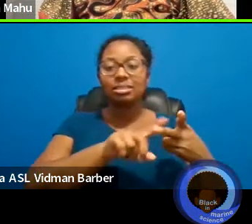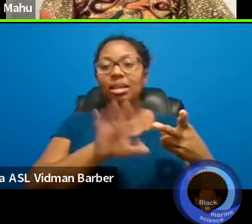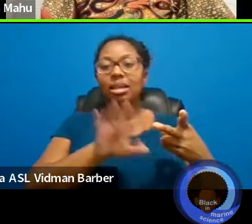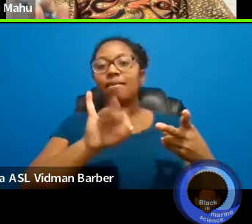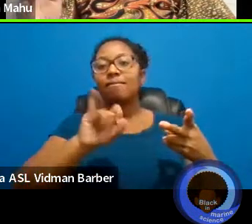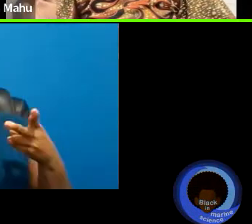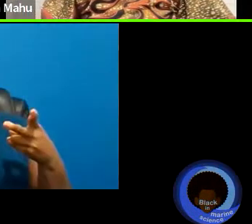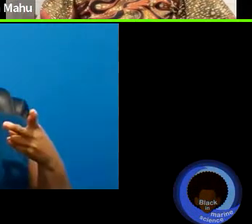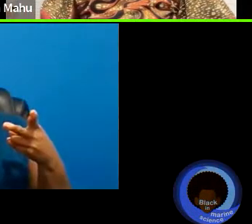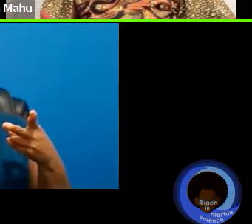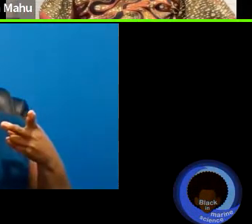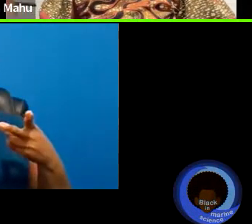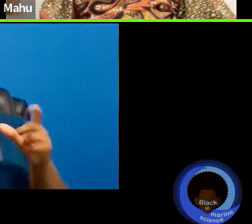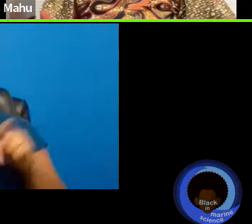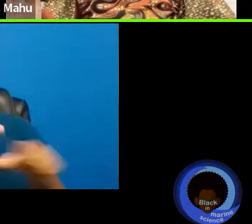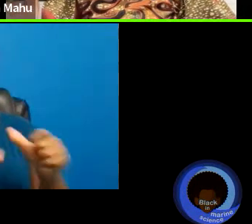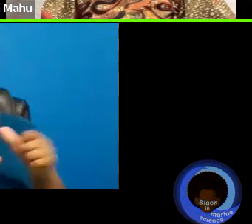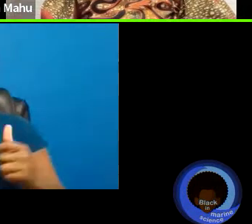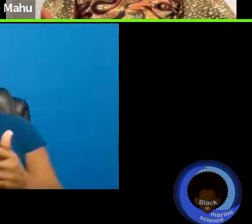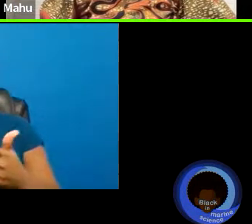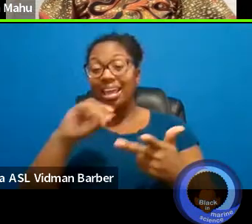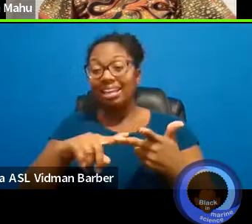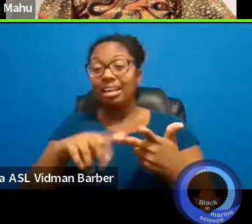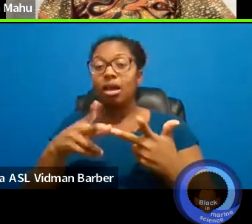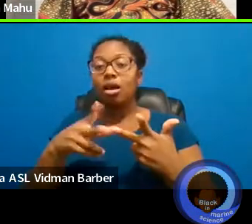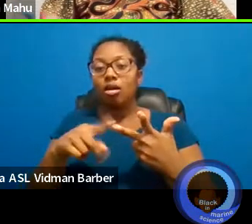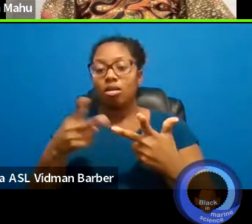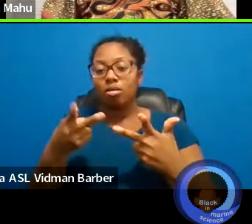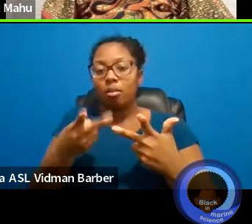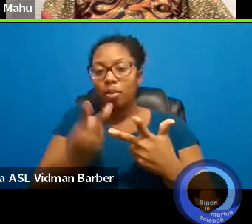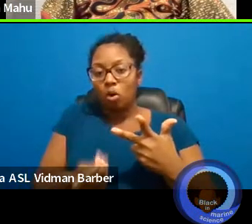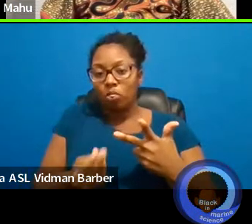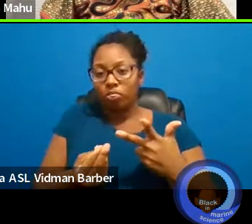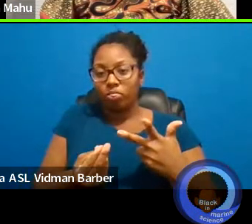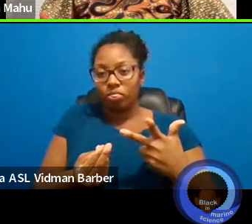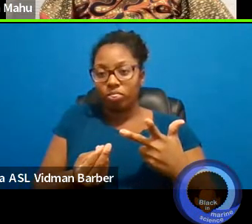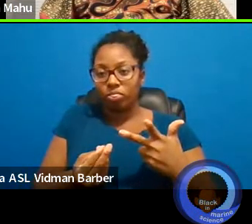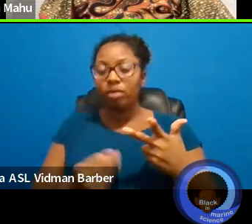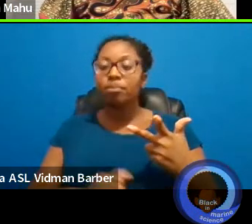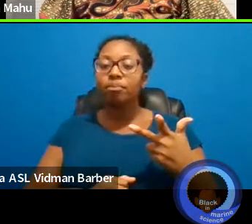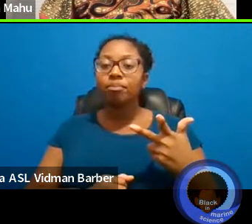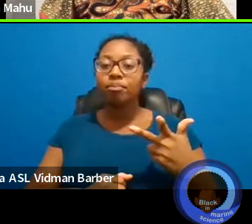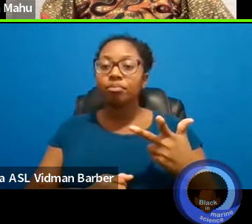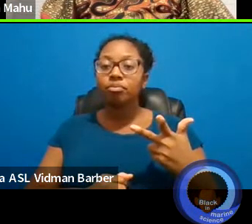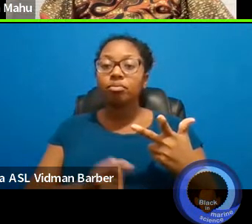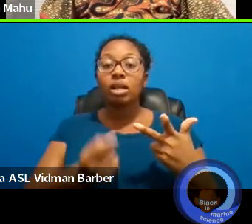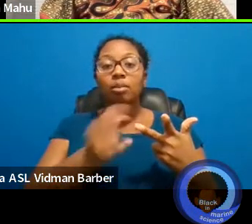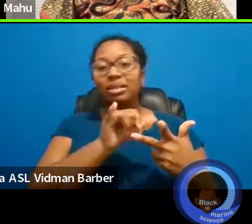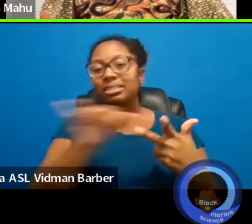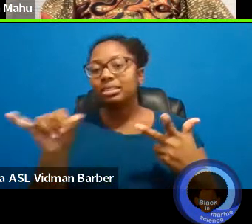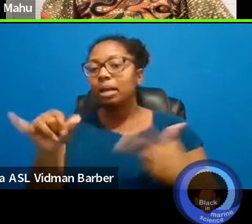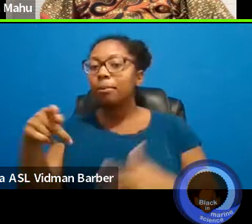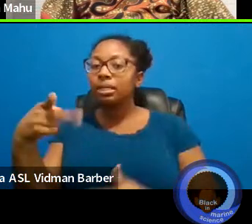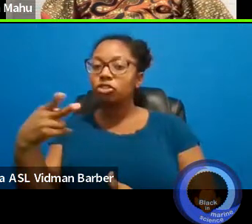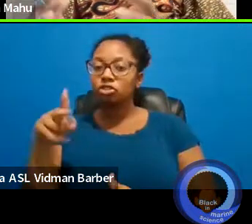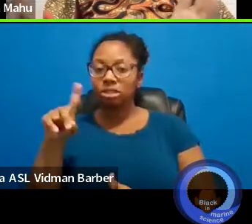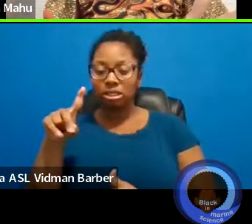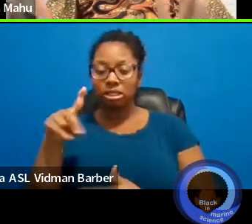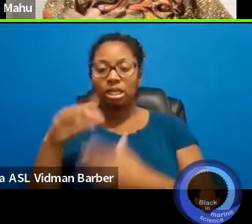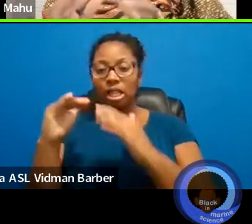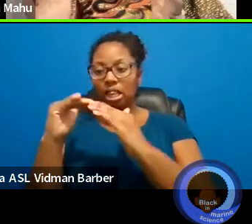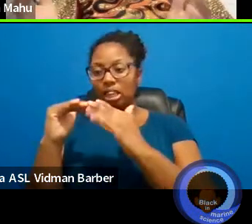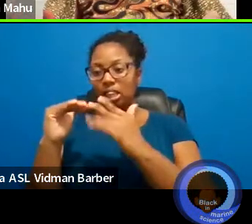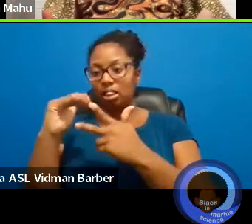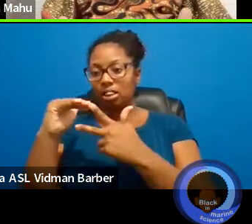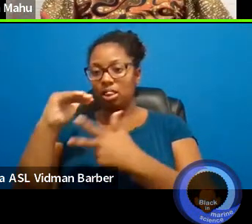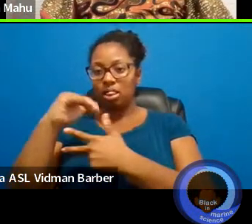programs. And like you could also continue through to the PhD level with these programs, but these are